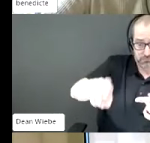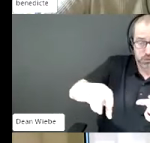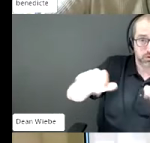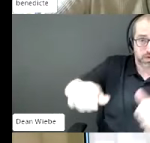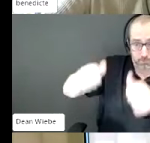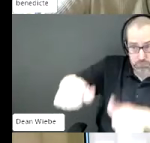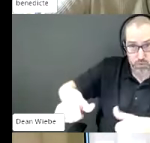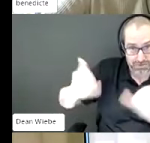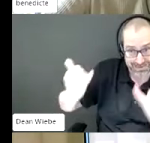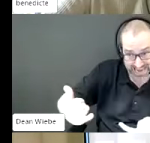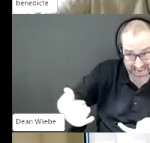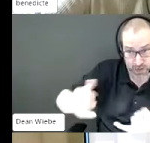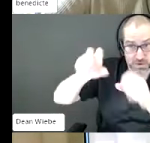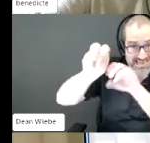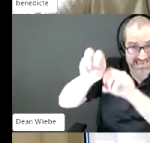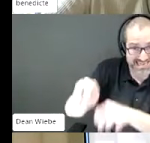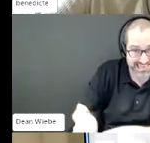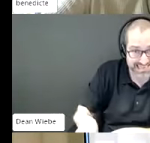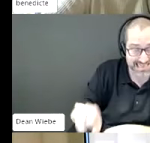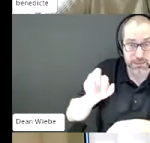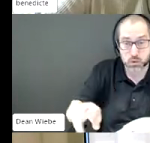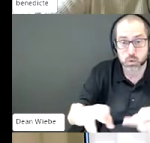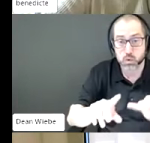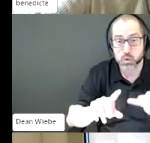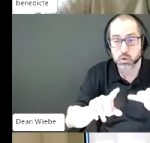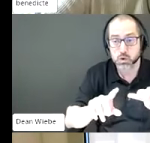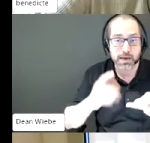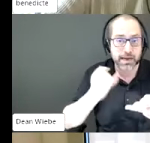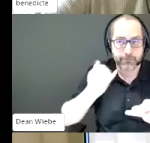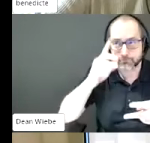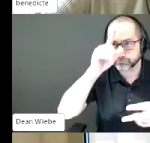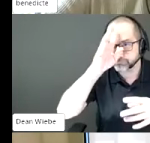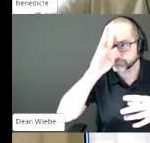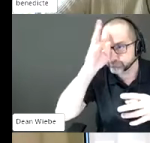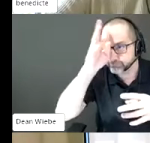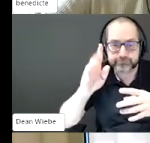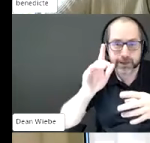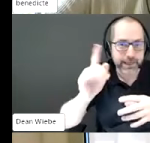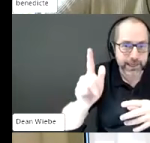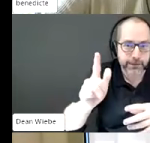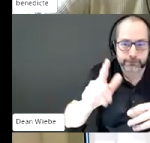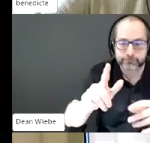something that comes up or you have in mind before, we encourage you to post that as well.